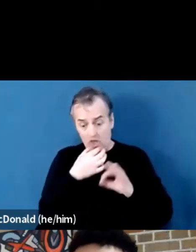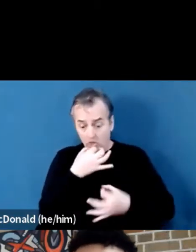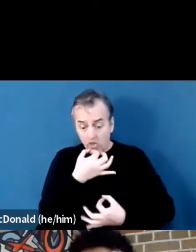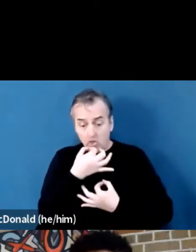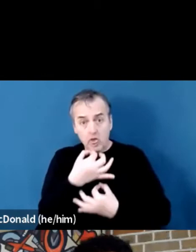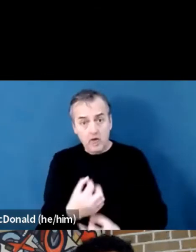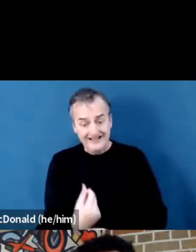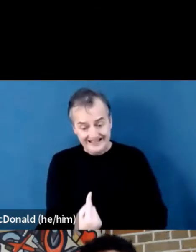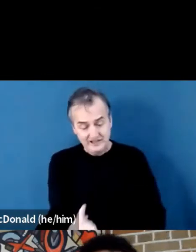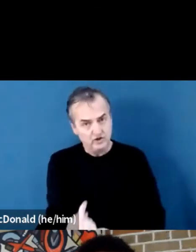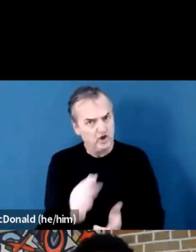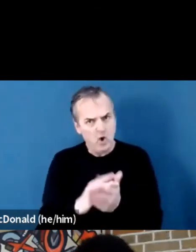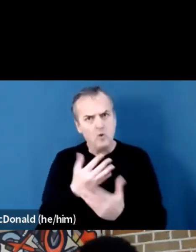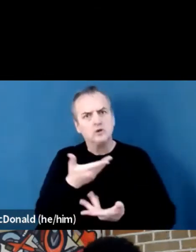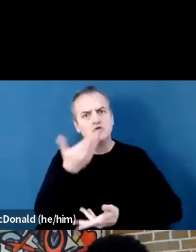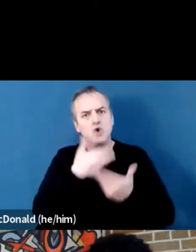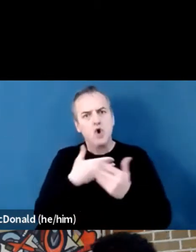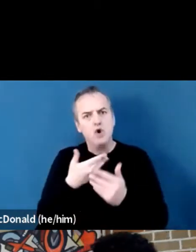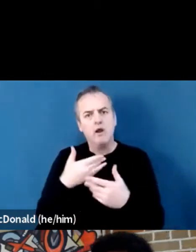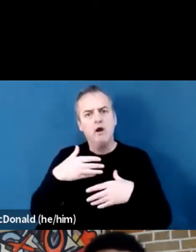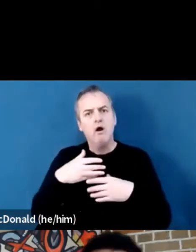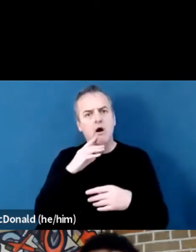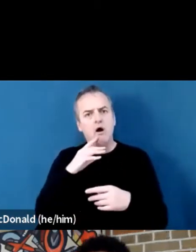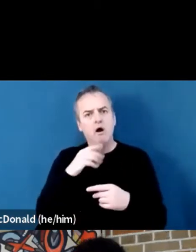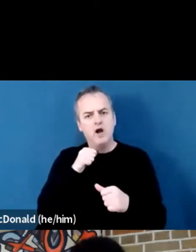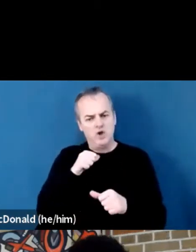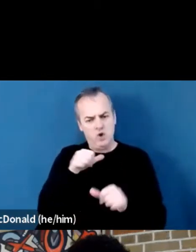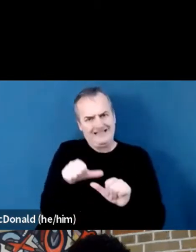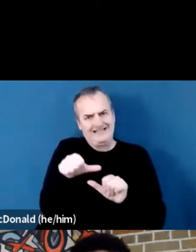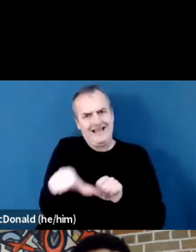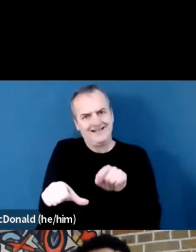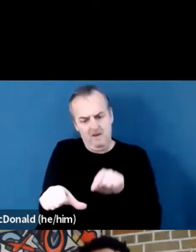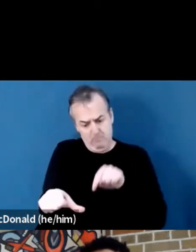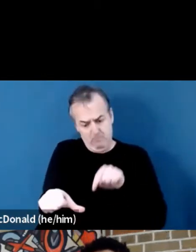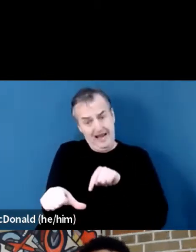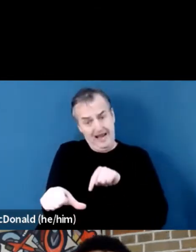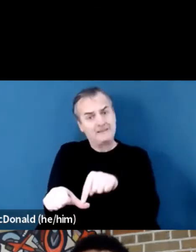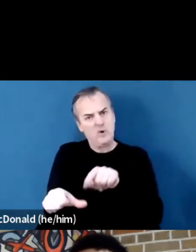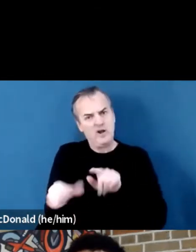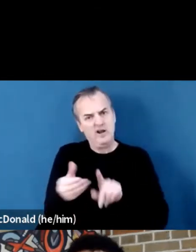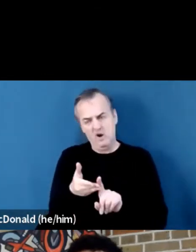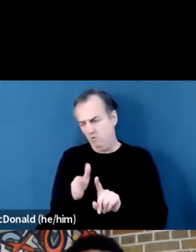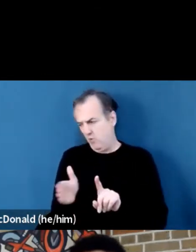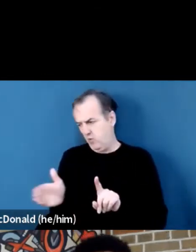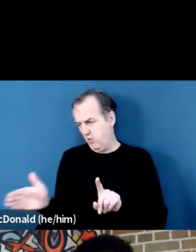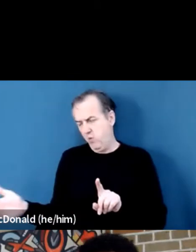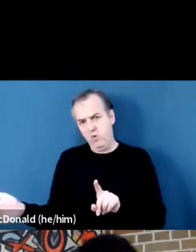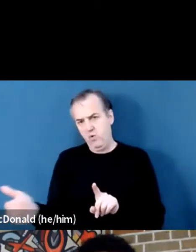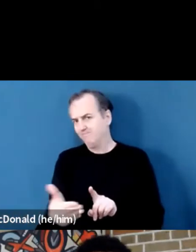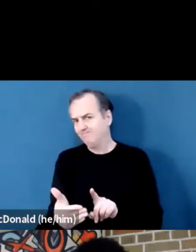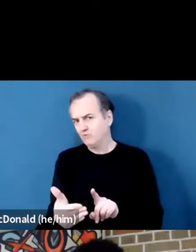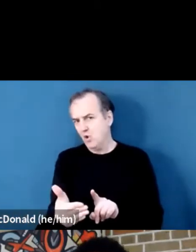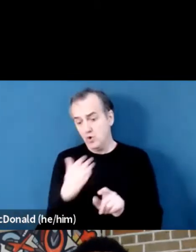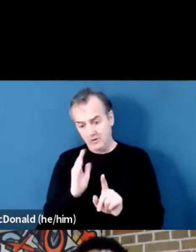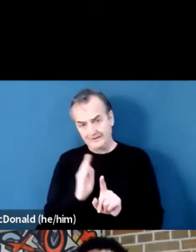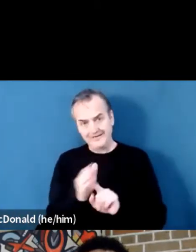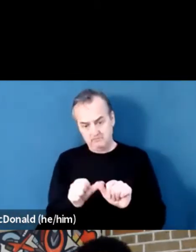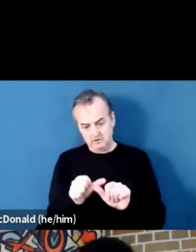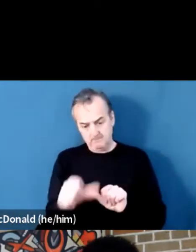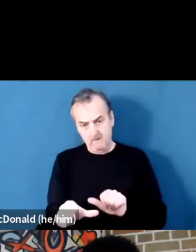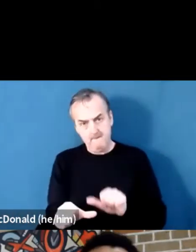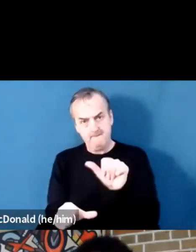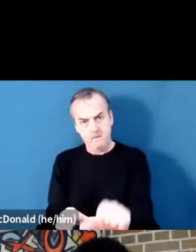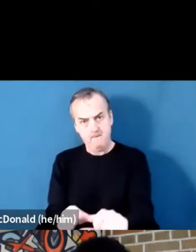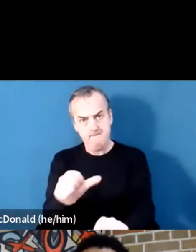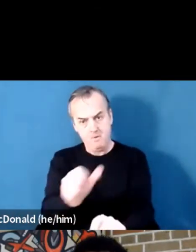tag. So yeah, even if it's a stage direction, even if it's a small character, even if it's something that we might not visit again, give them that